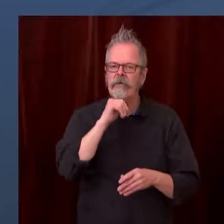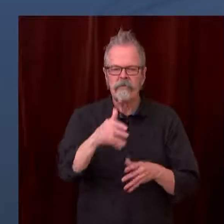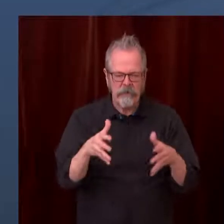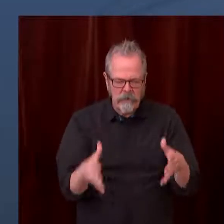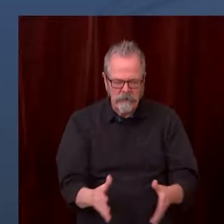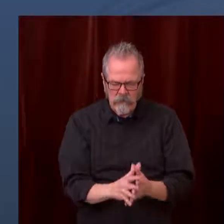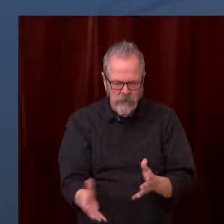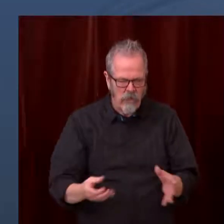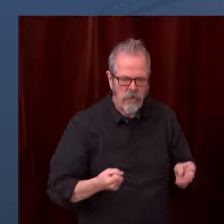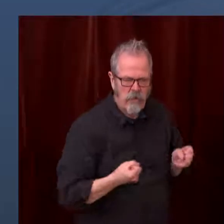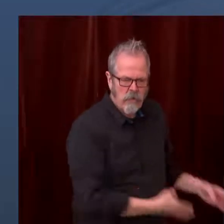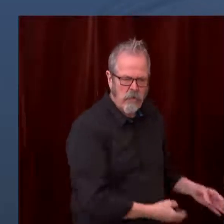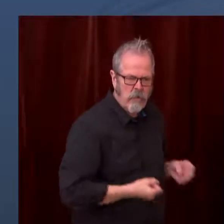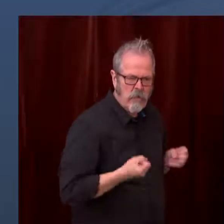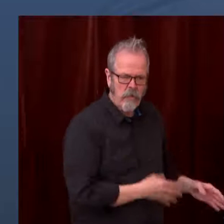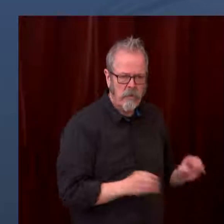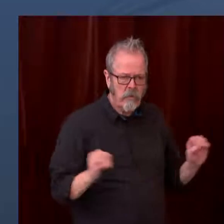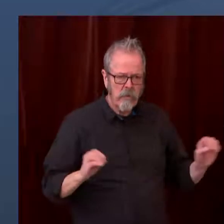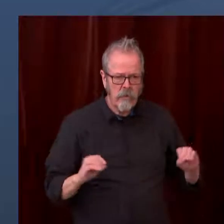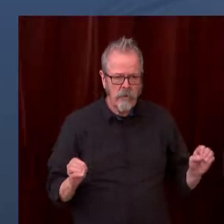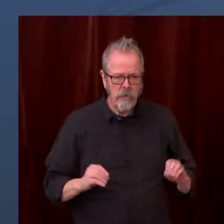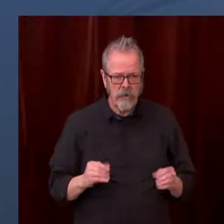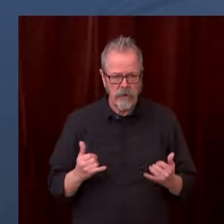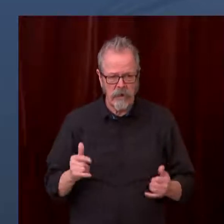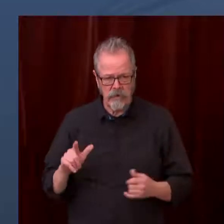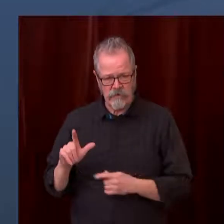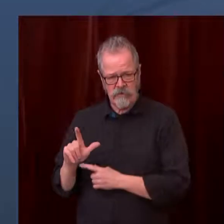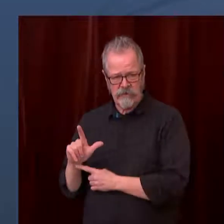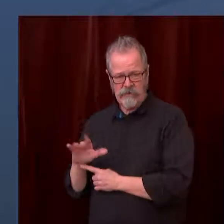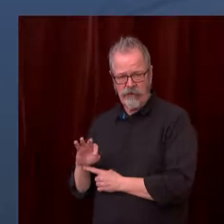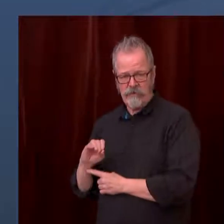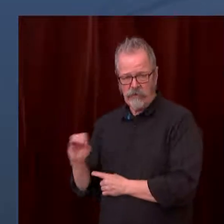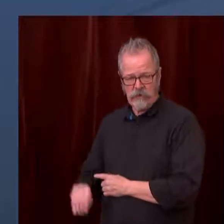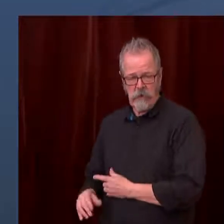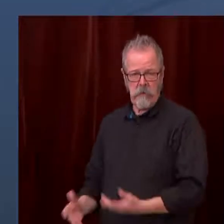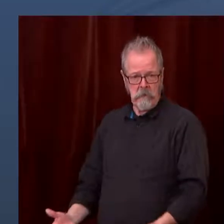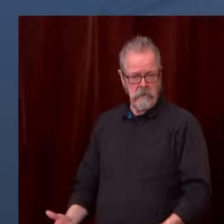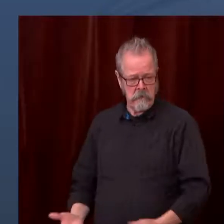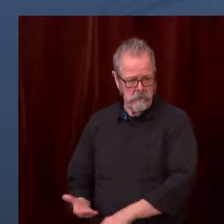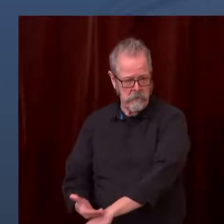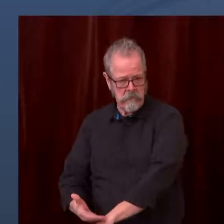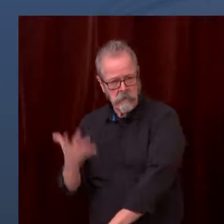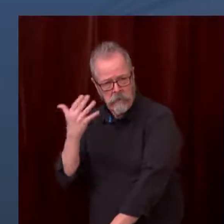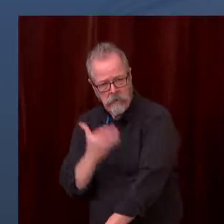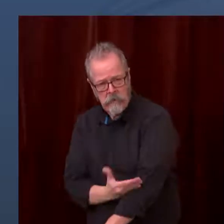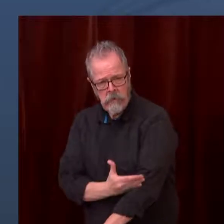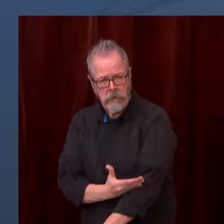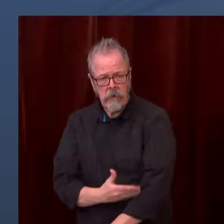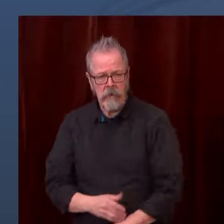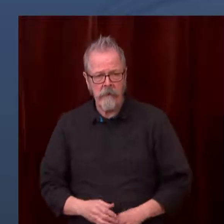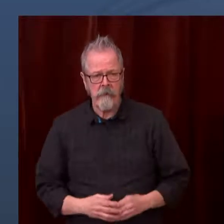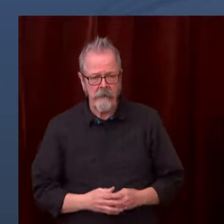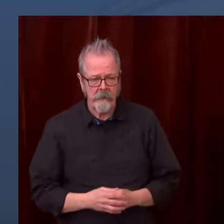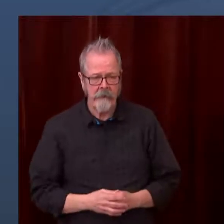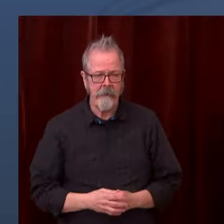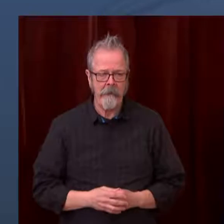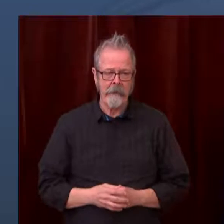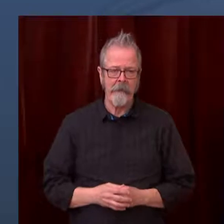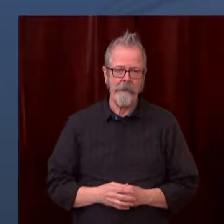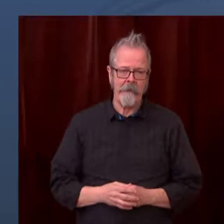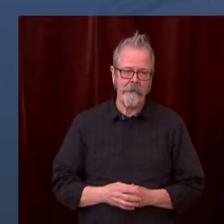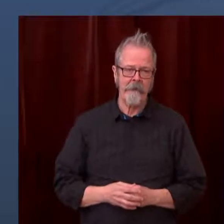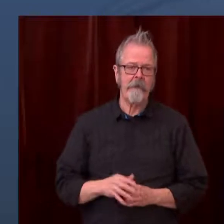for us to remember that I look at this as a 3-legged stool of vaccine